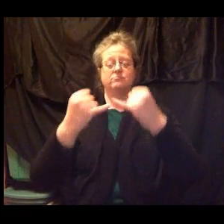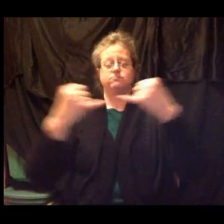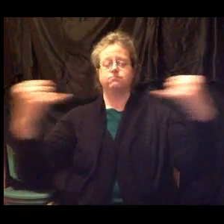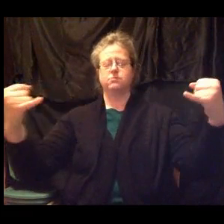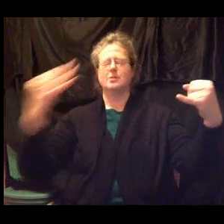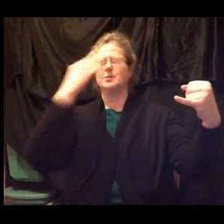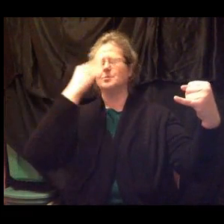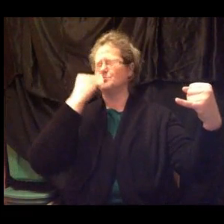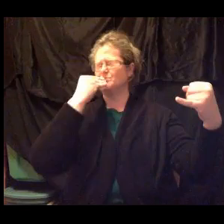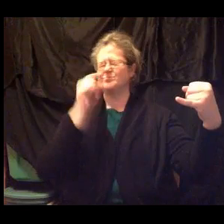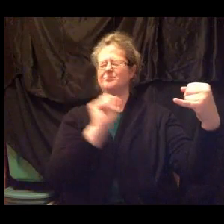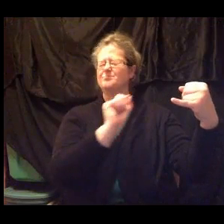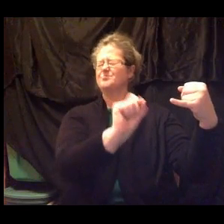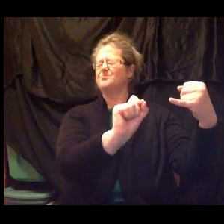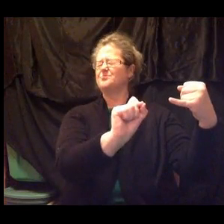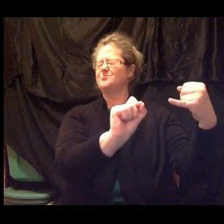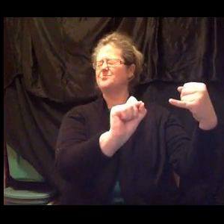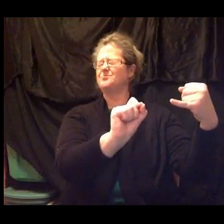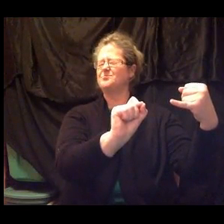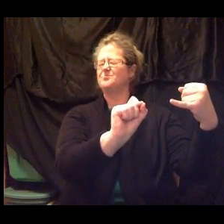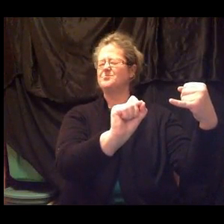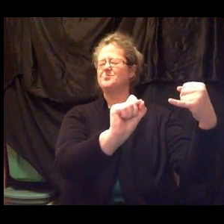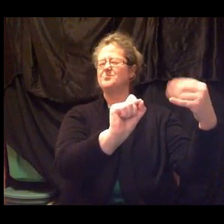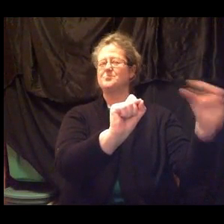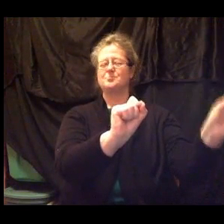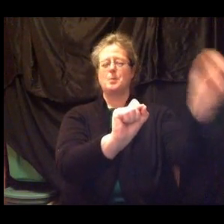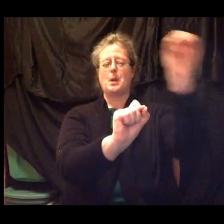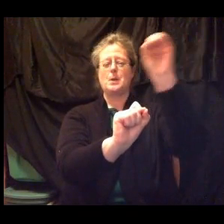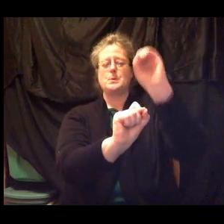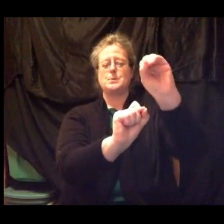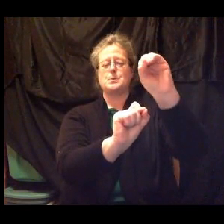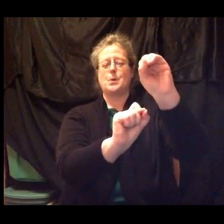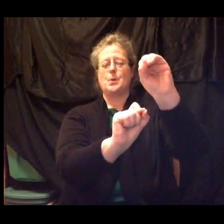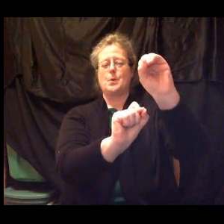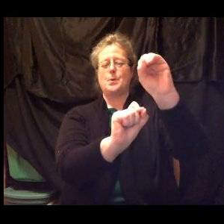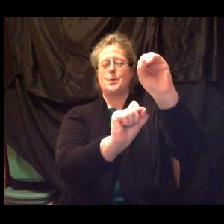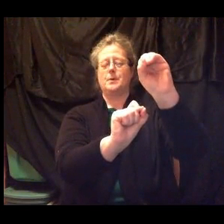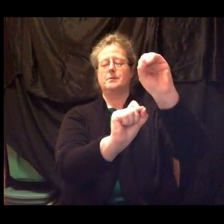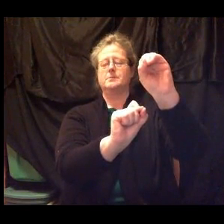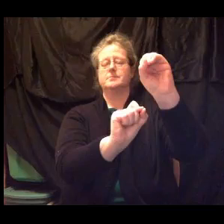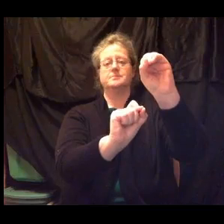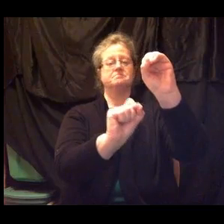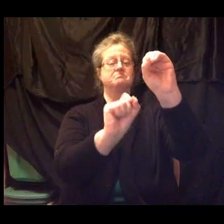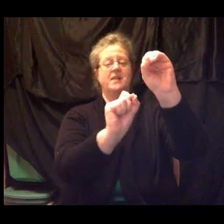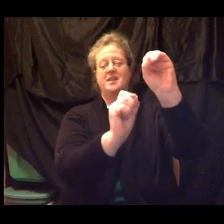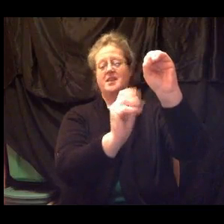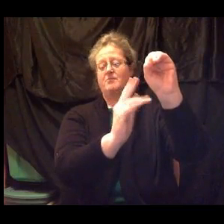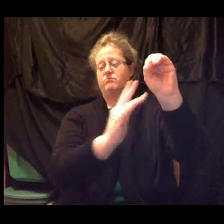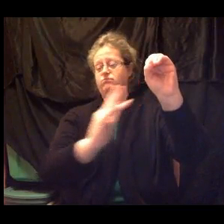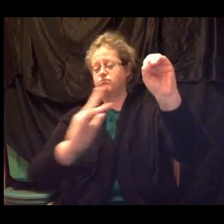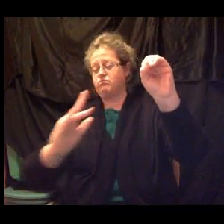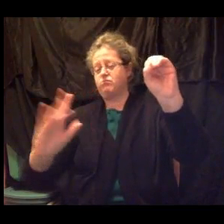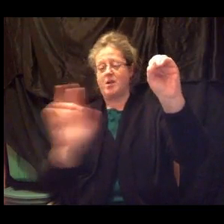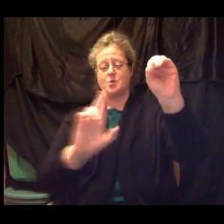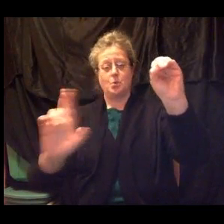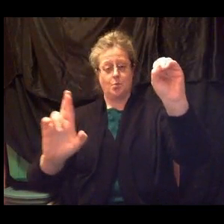okay, there's 1 point, and you put 0 above that. Then, arbitrarily, anywhere to the right of that, you